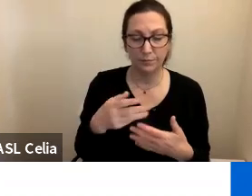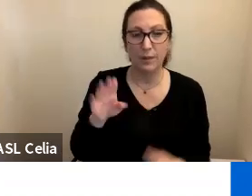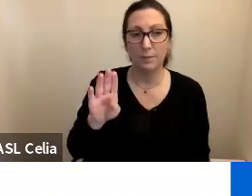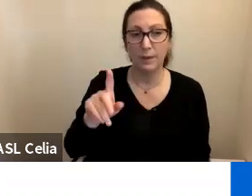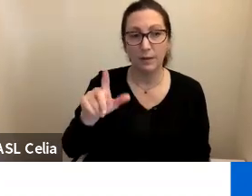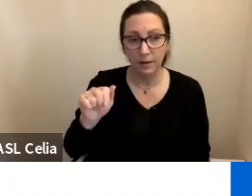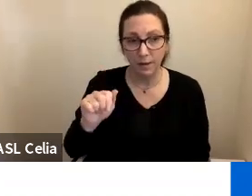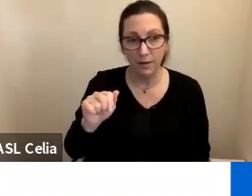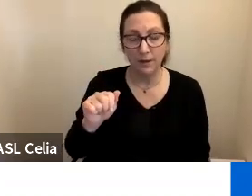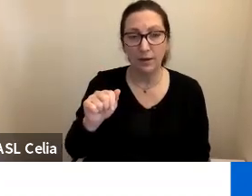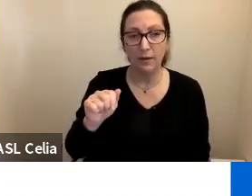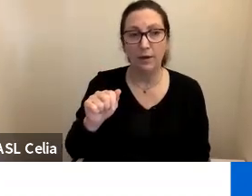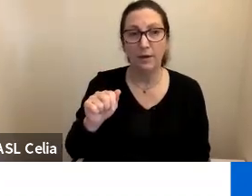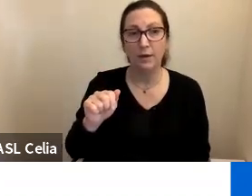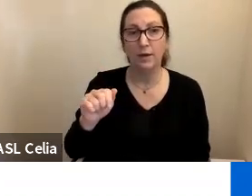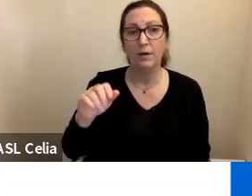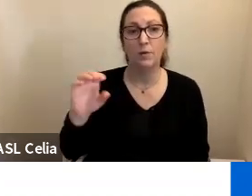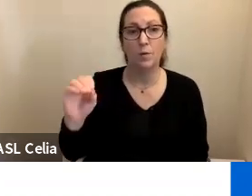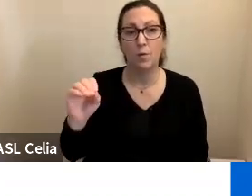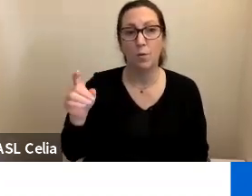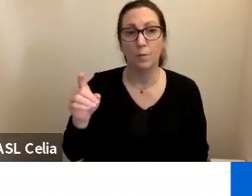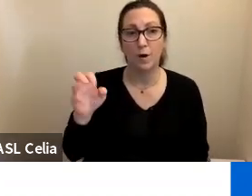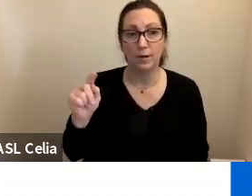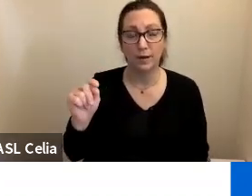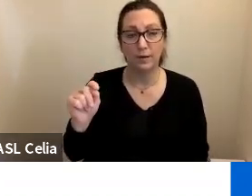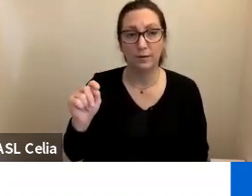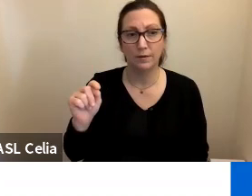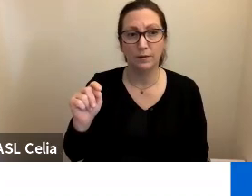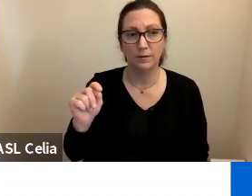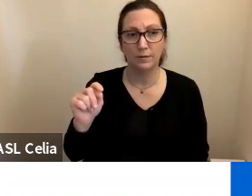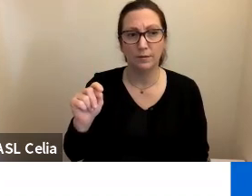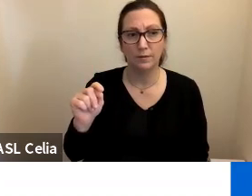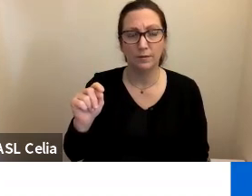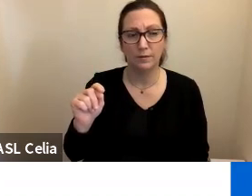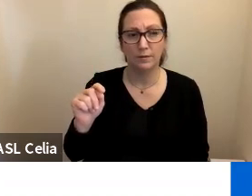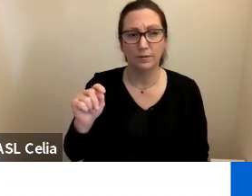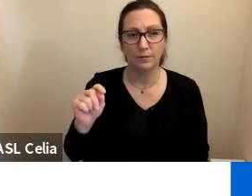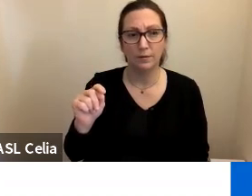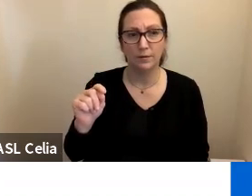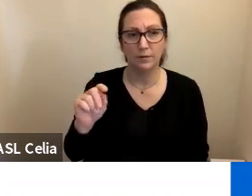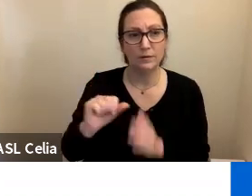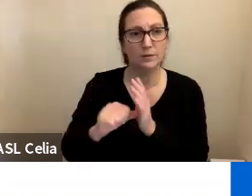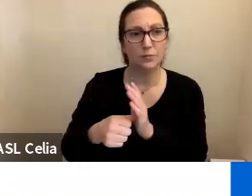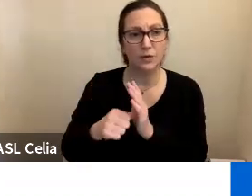BLA and O'Brien first? Actually, it's actually pretty impressive.